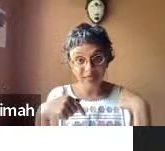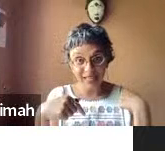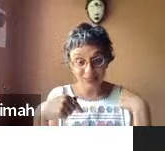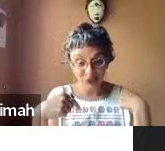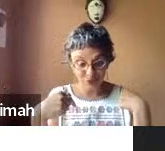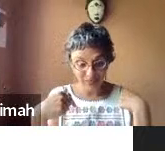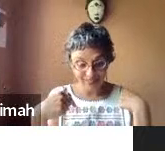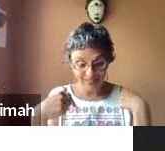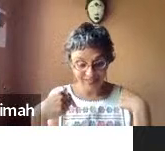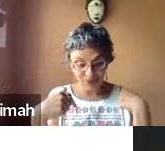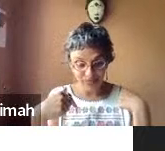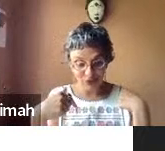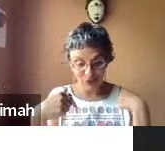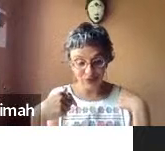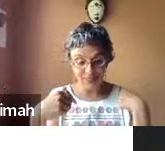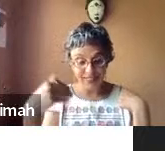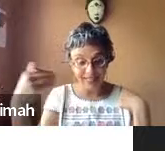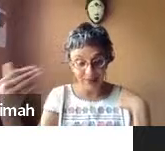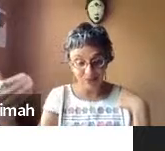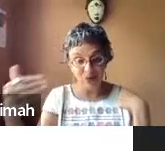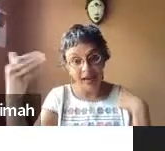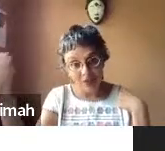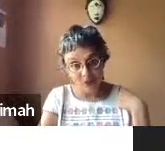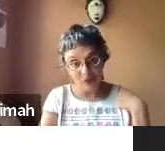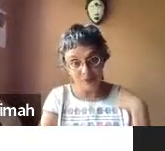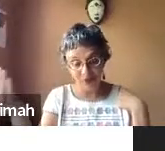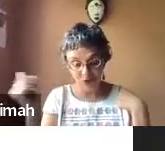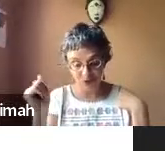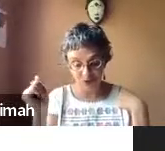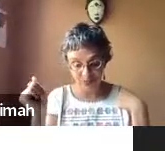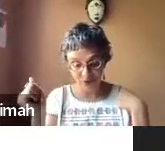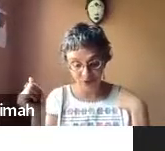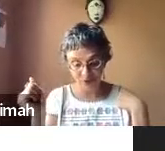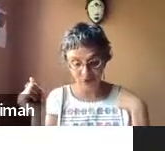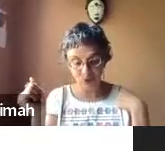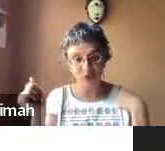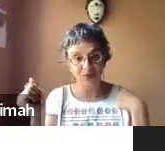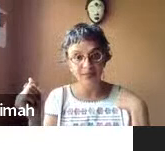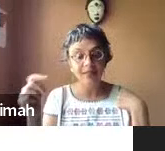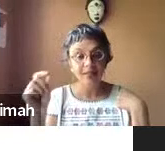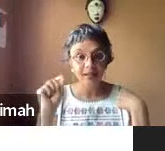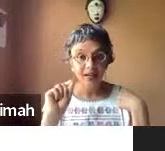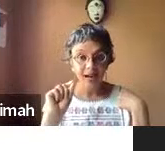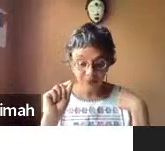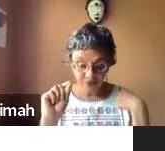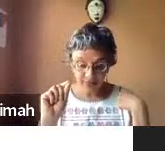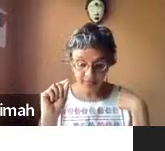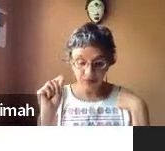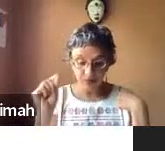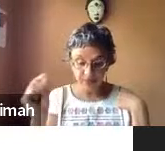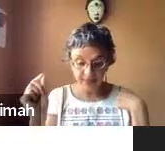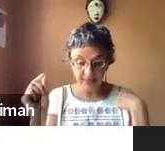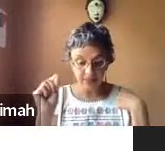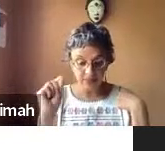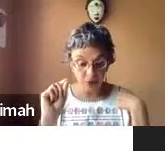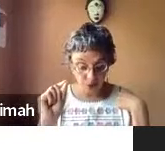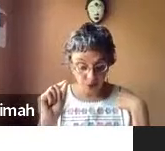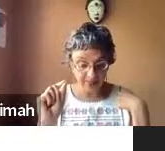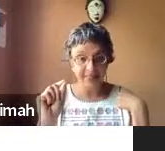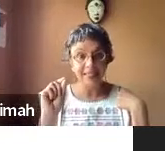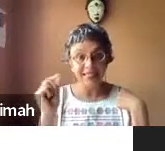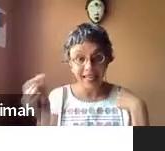rising old age dependency ratios in every other major region of the world, Africa